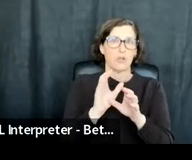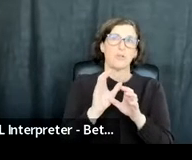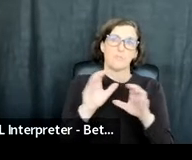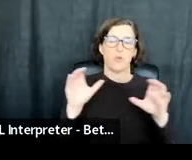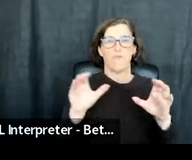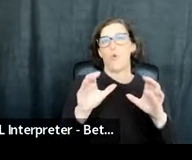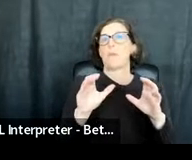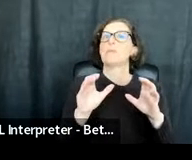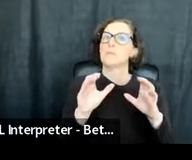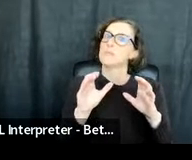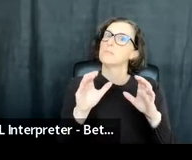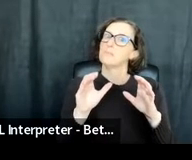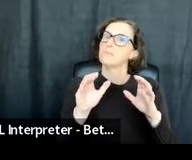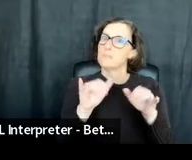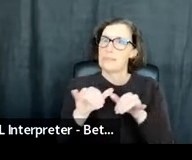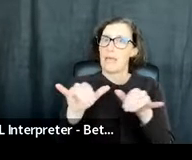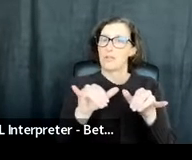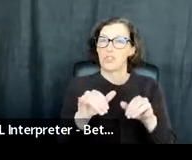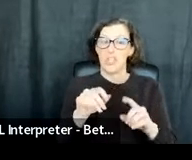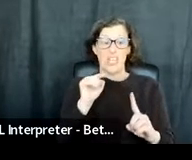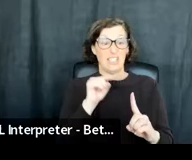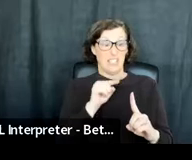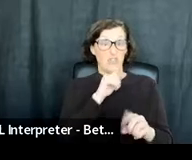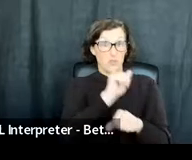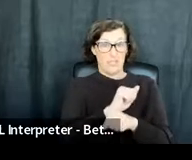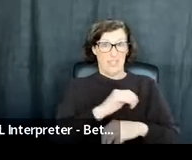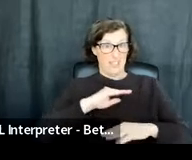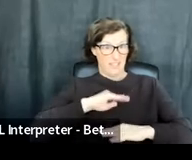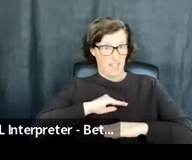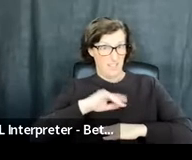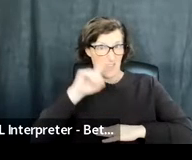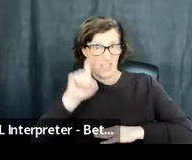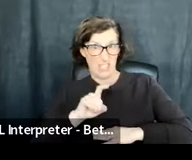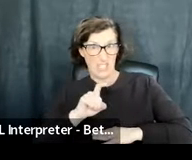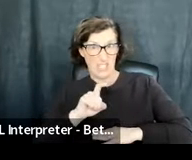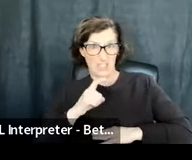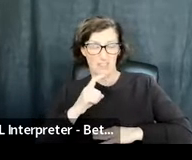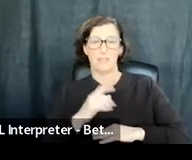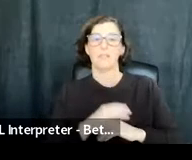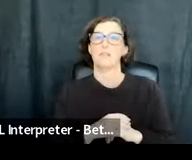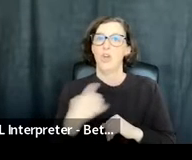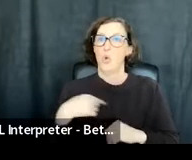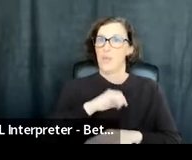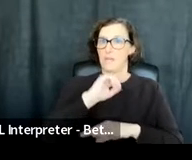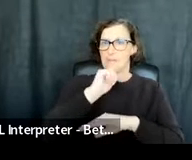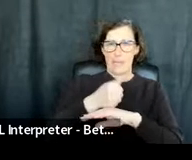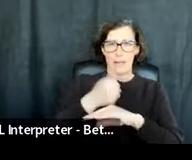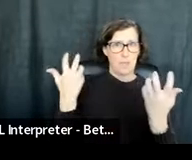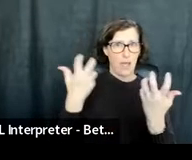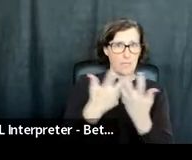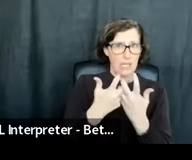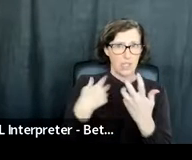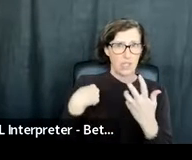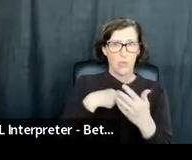So, is this really meeting the needs? Let's go back to it. As we've implemented the accommodations, we've provided